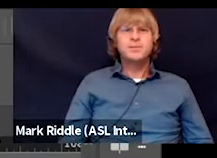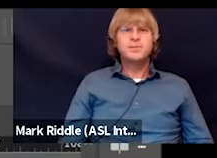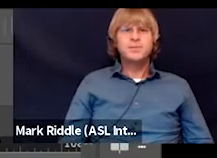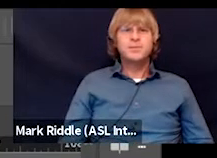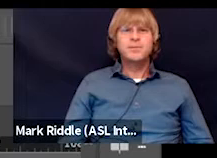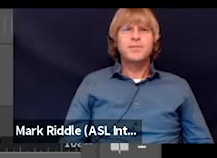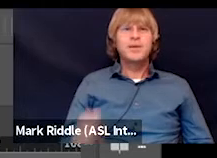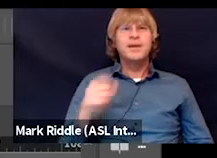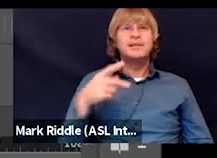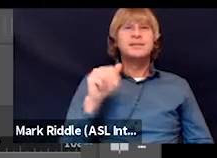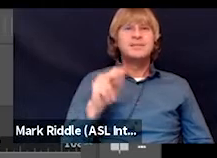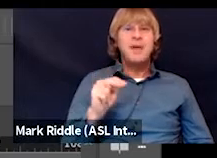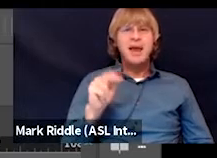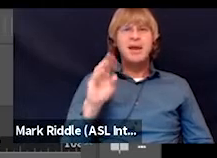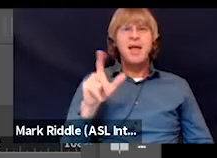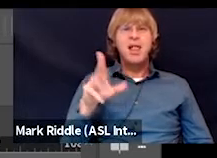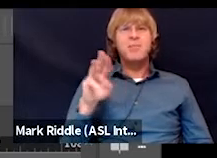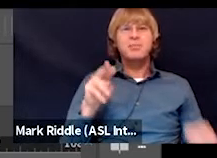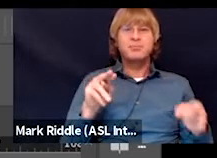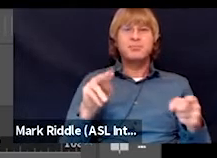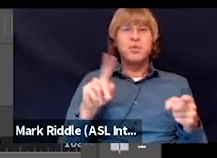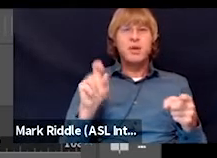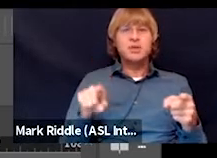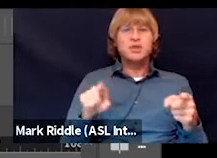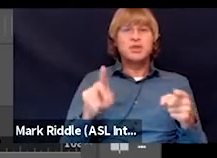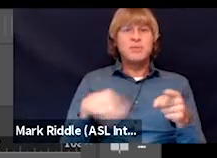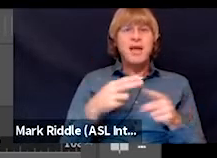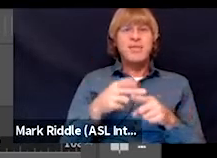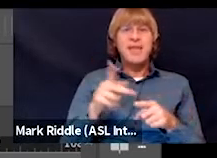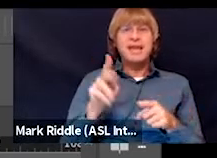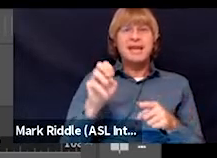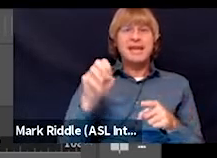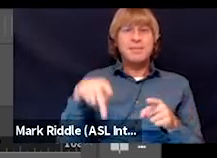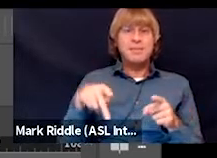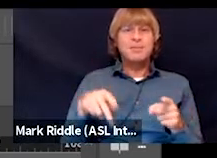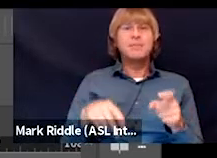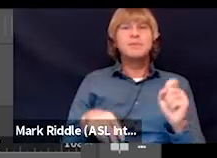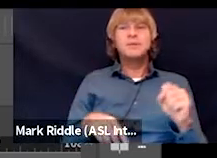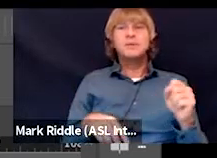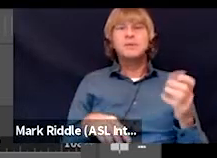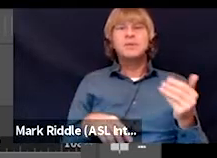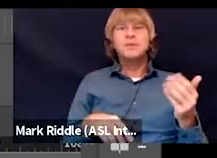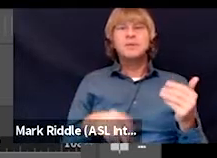Spanning columns. Leslie, I have a question about that keep options. Yeah.